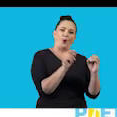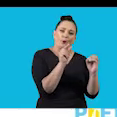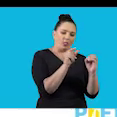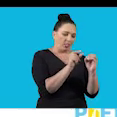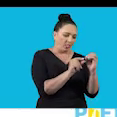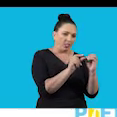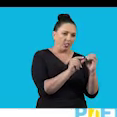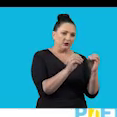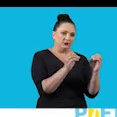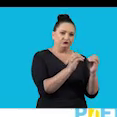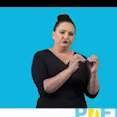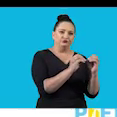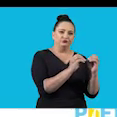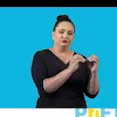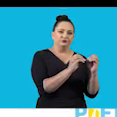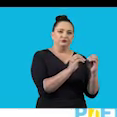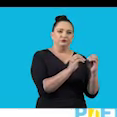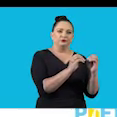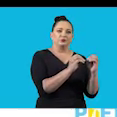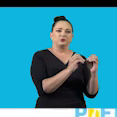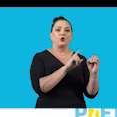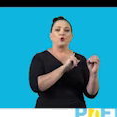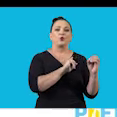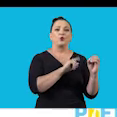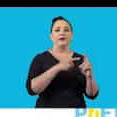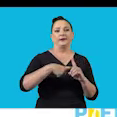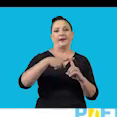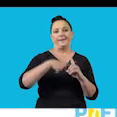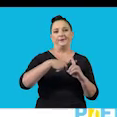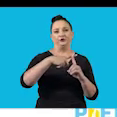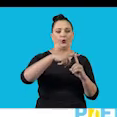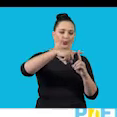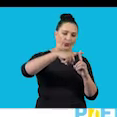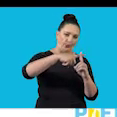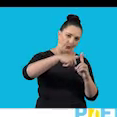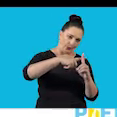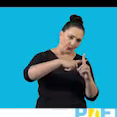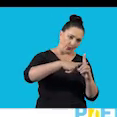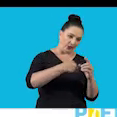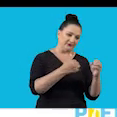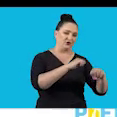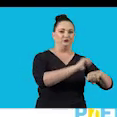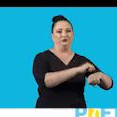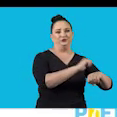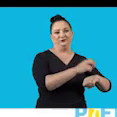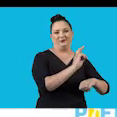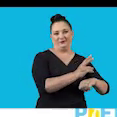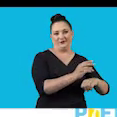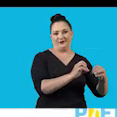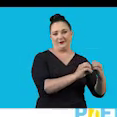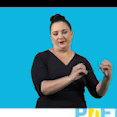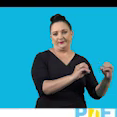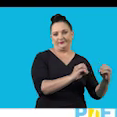becomes smaller and smaller and smaller as we are decreasing our temperature. So it goes back to a solid